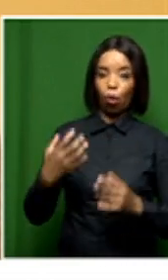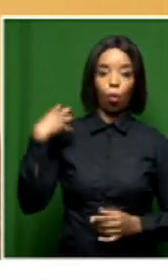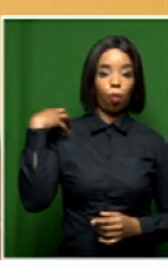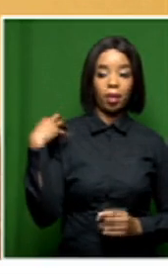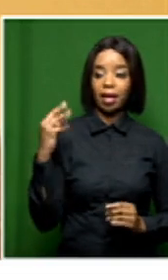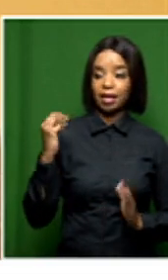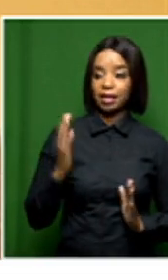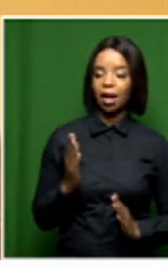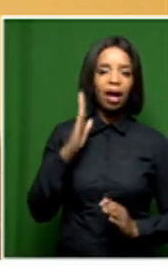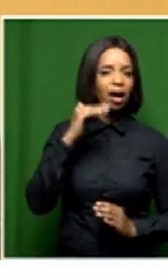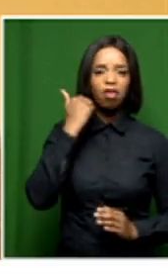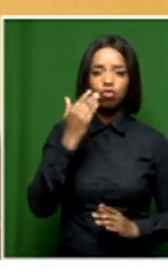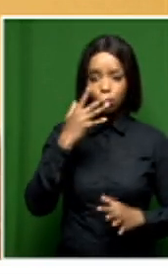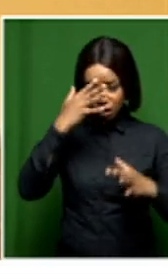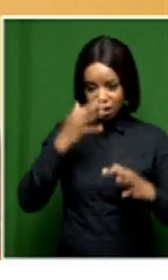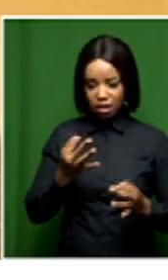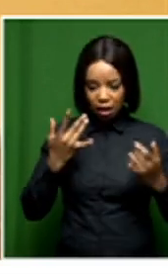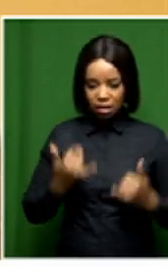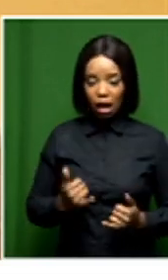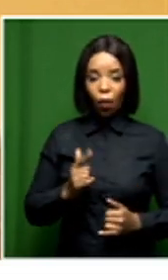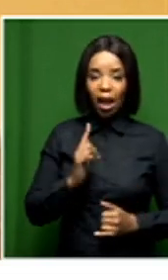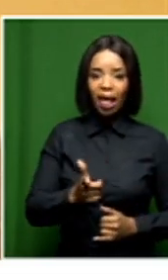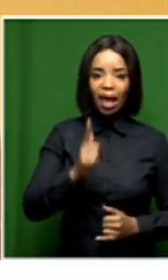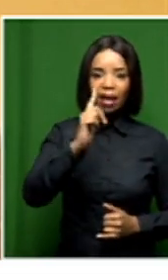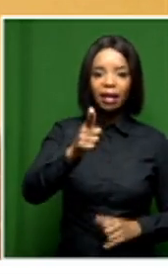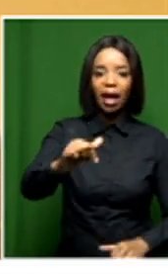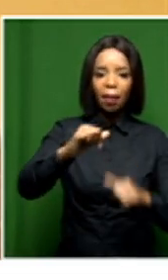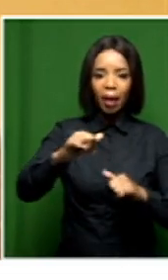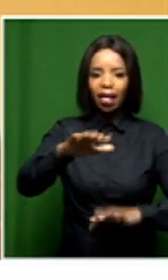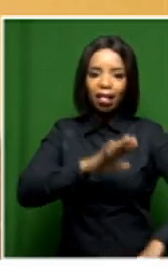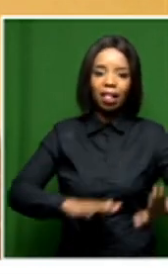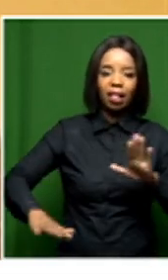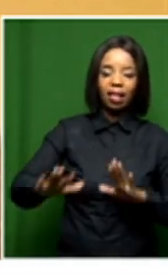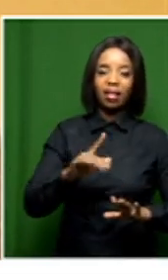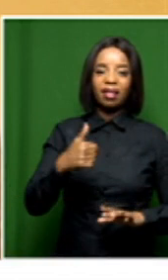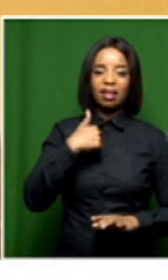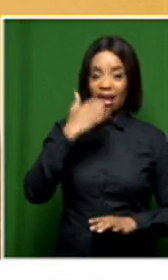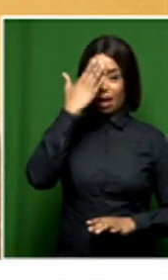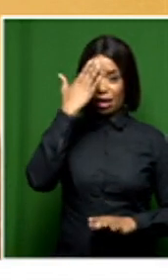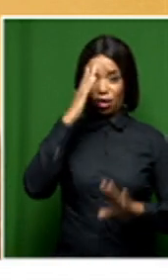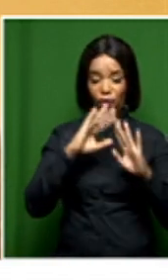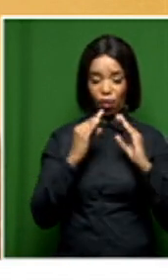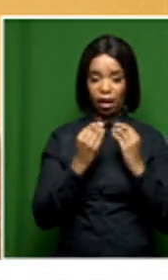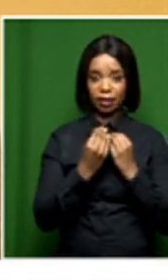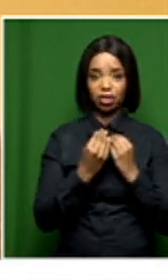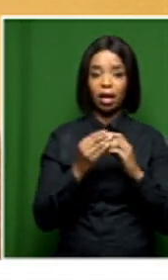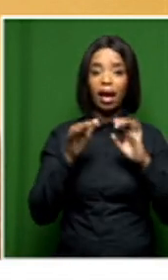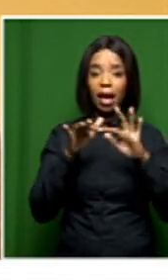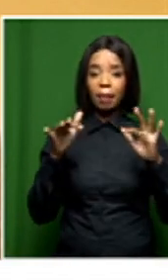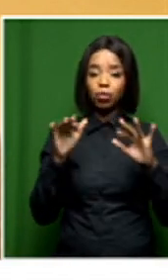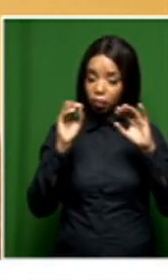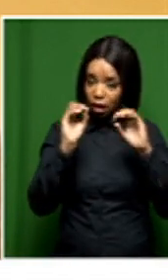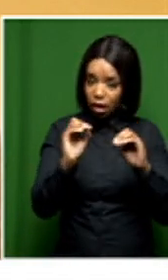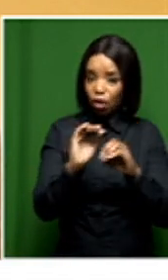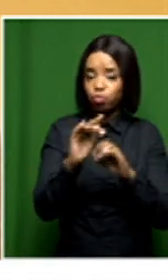going to backfire tomorrow. Yeah. I'm sure we all know as an organization, we know as a country that people have got laws which protect them. So